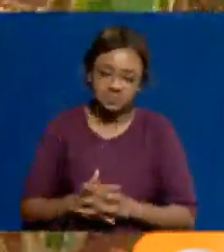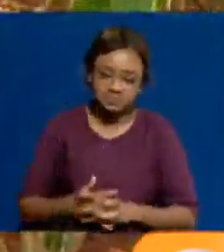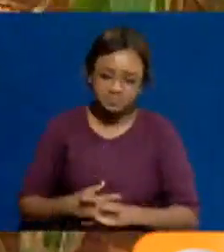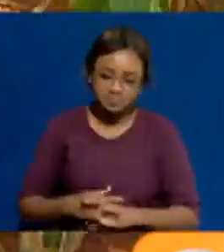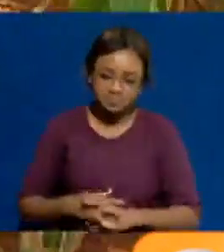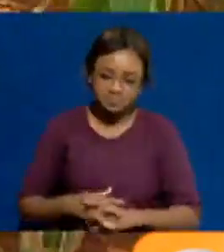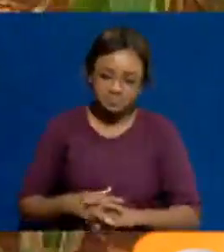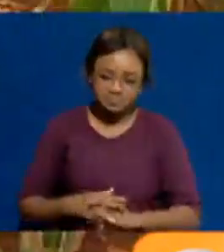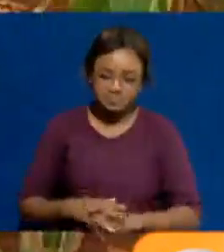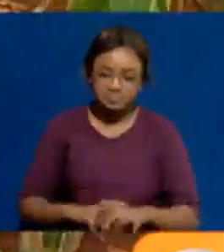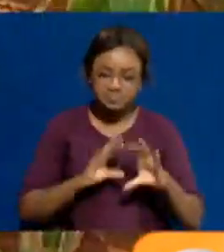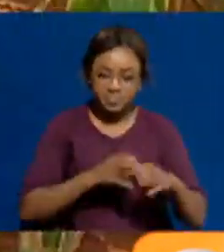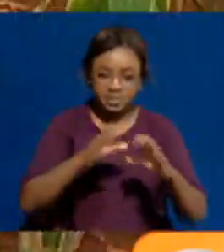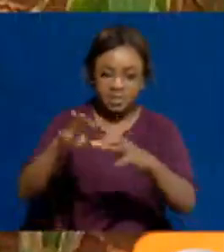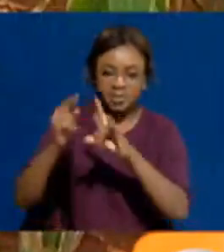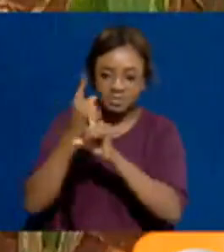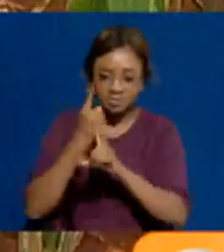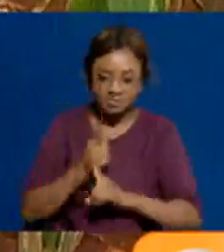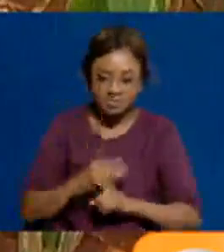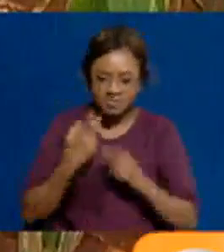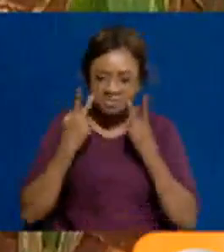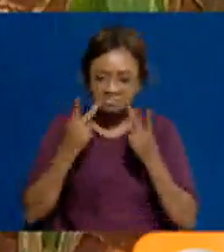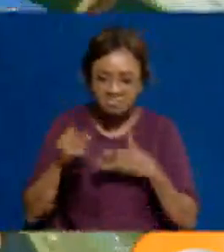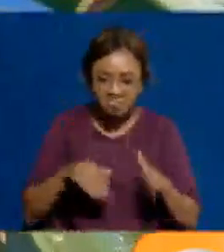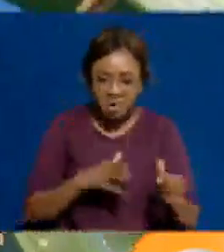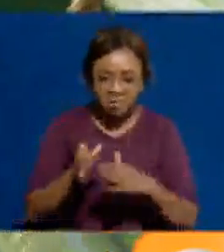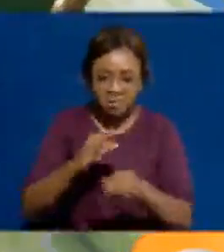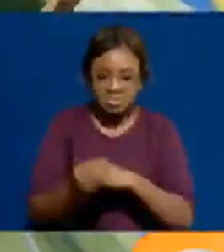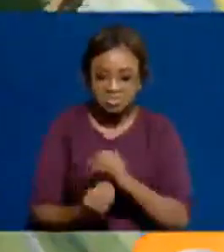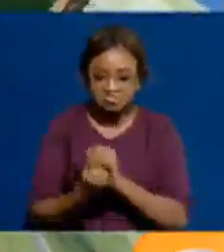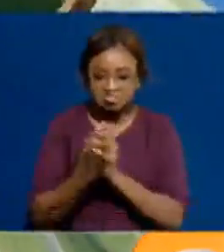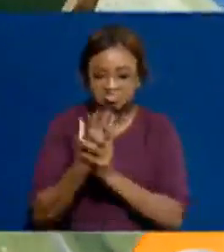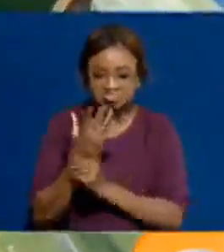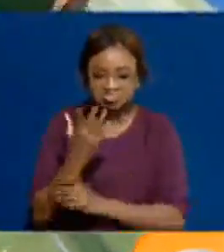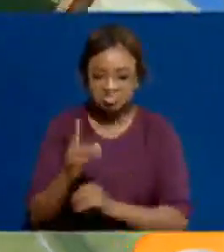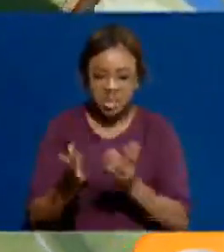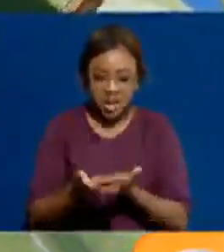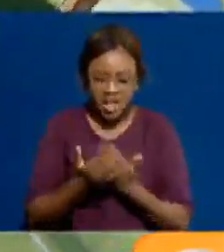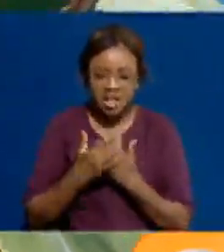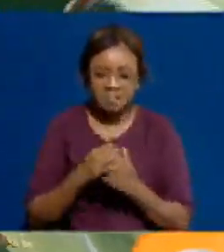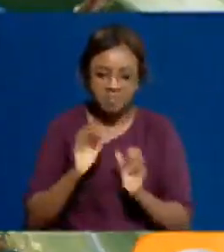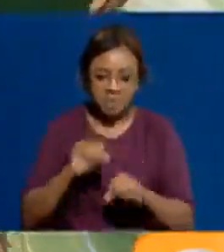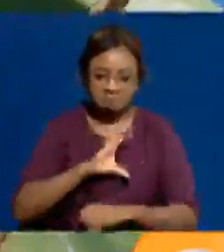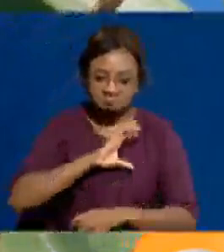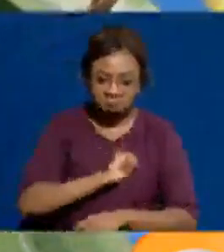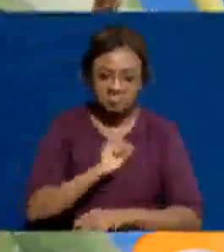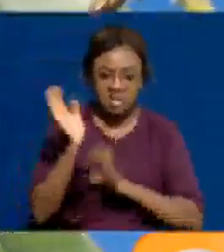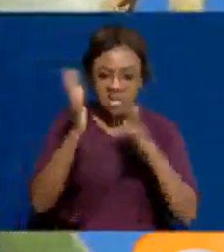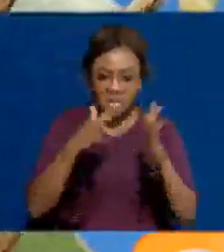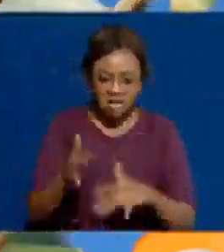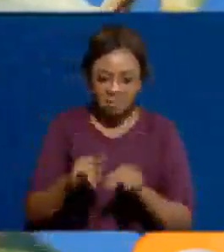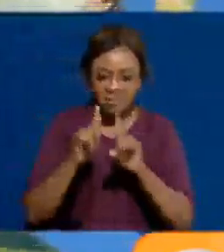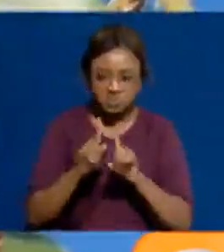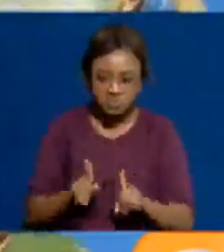Seed companies globally prioritize traits that increase yields and improve tolerance to climate and weather risks through